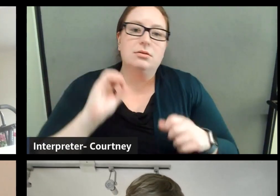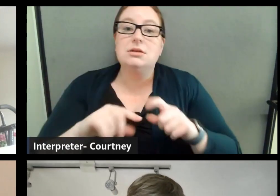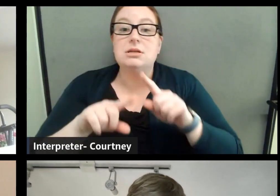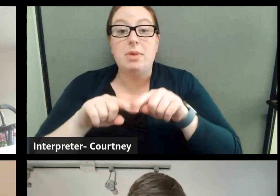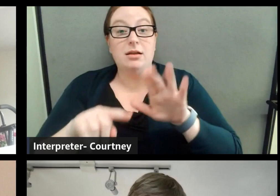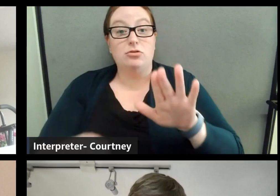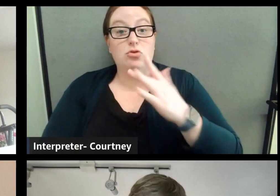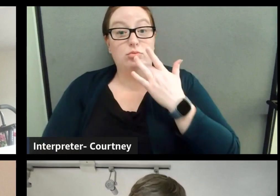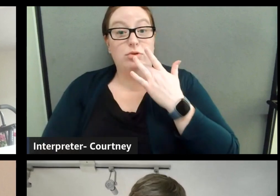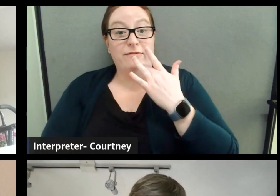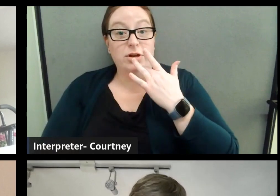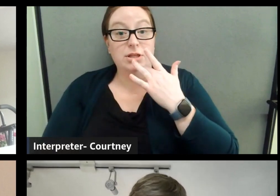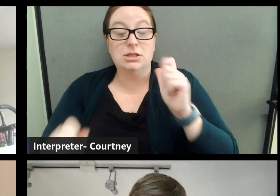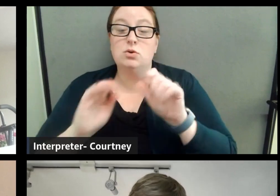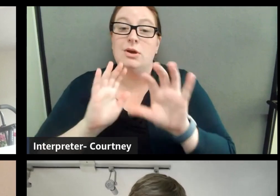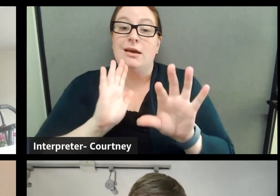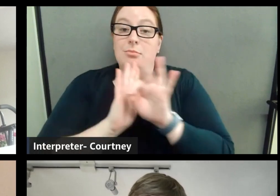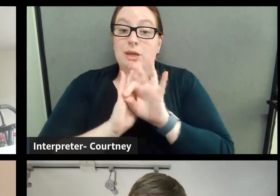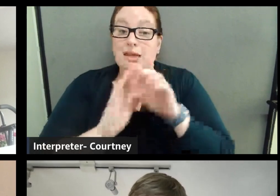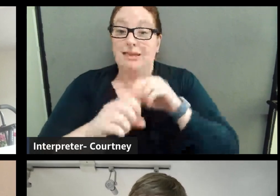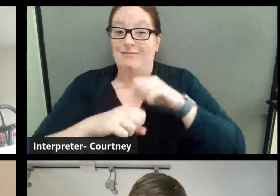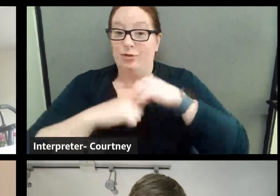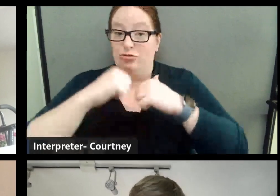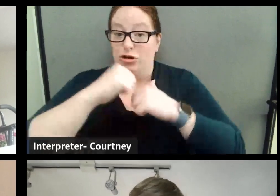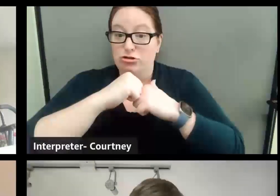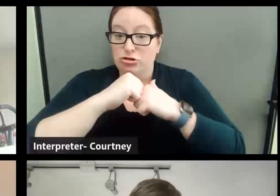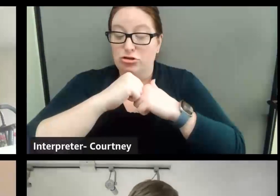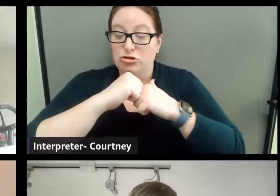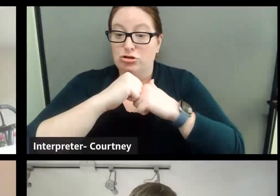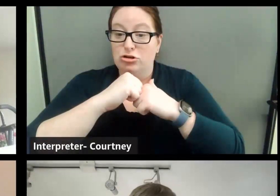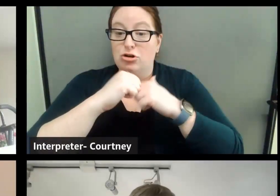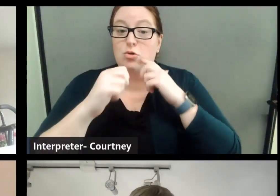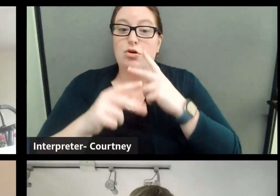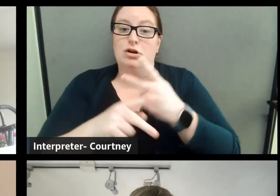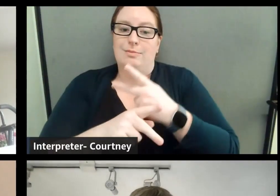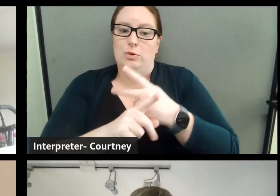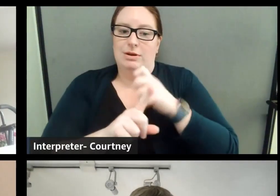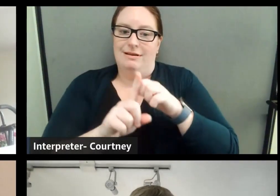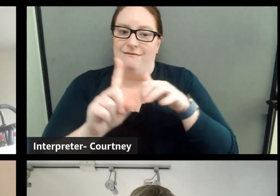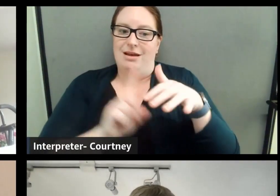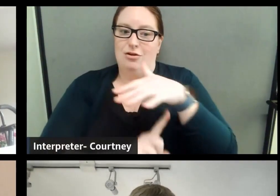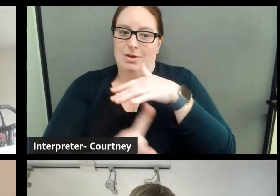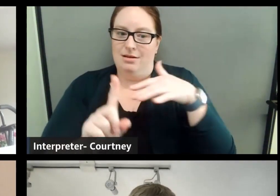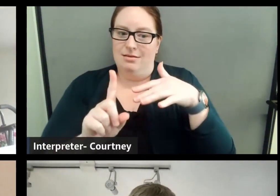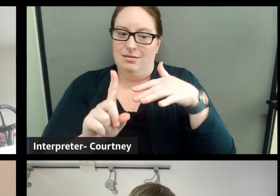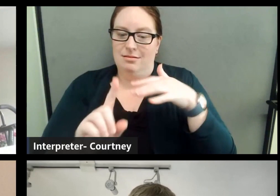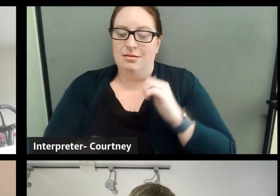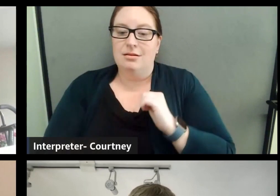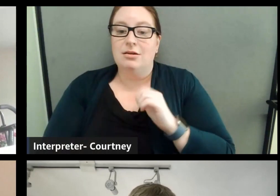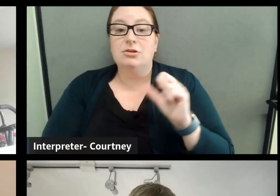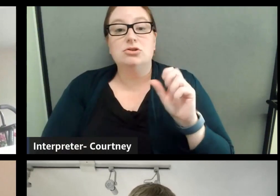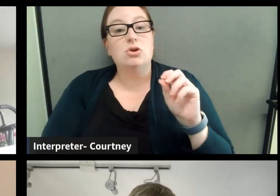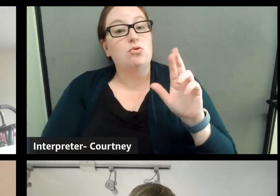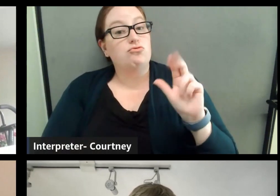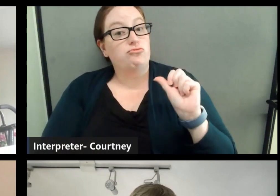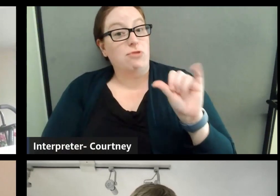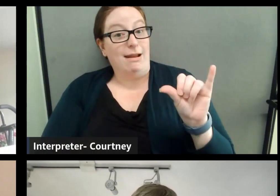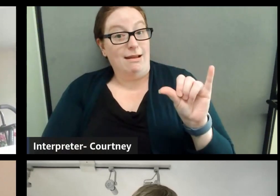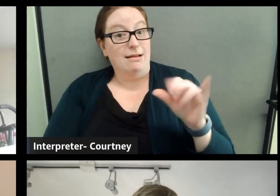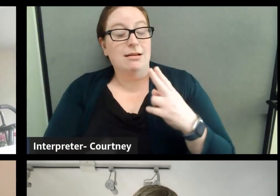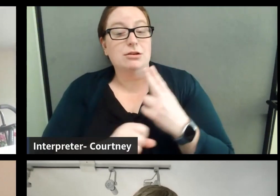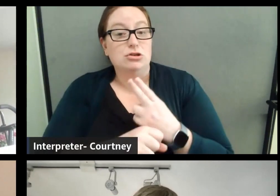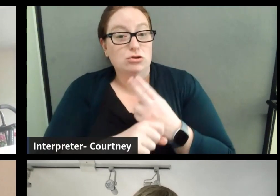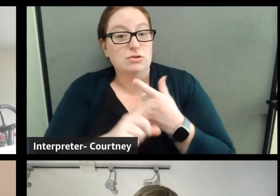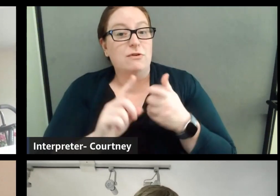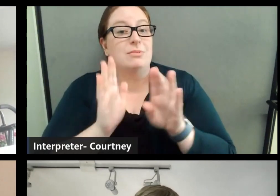preference, you actually pick the infrastructure or the computing environment. So Ray is, used by developers